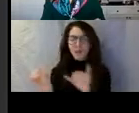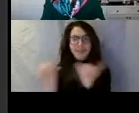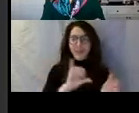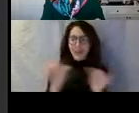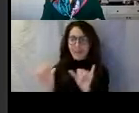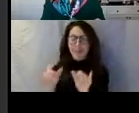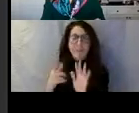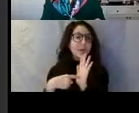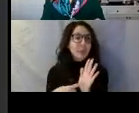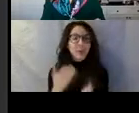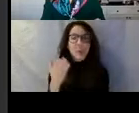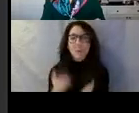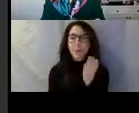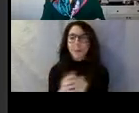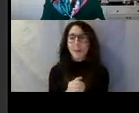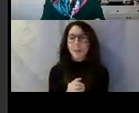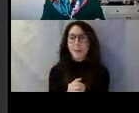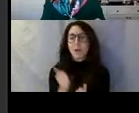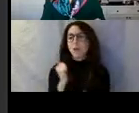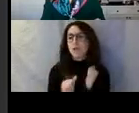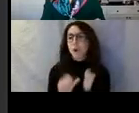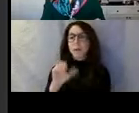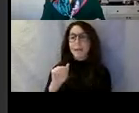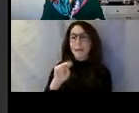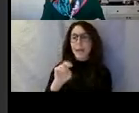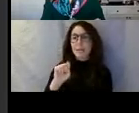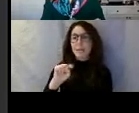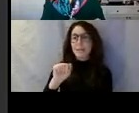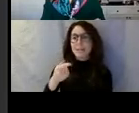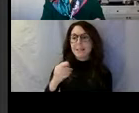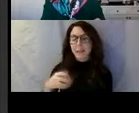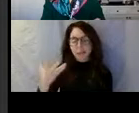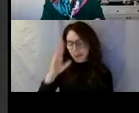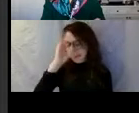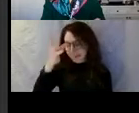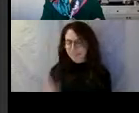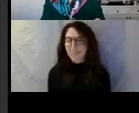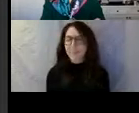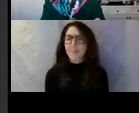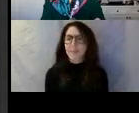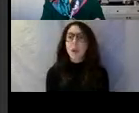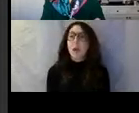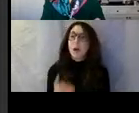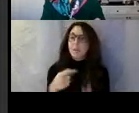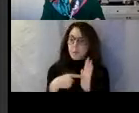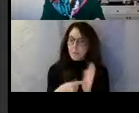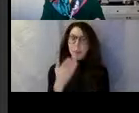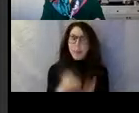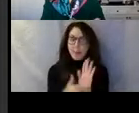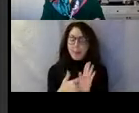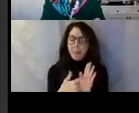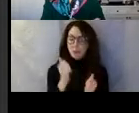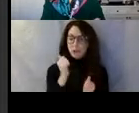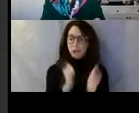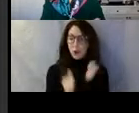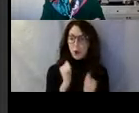a show. I'm just going to pull out CanStage. I don't know why, it's the first company that came to the top of my head. CanStage might have a show and also